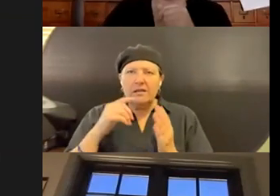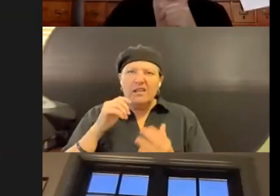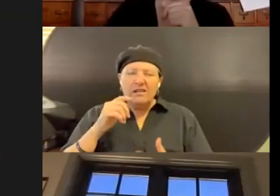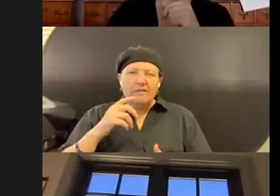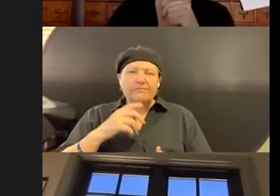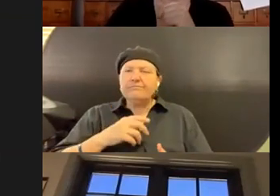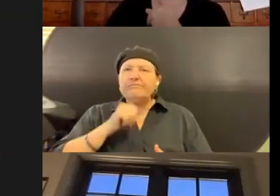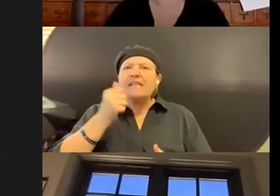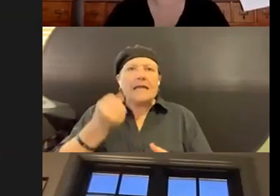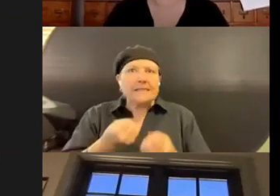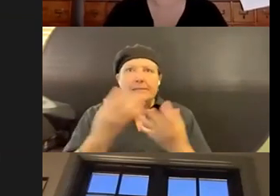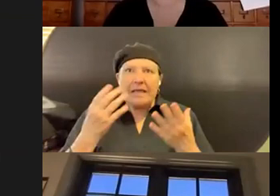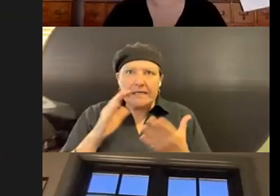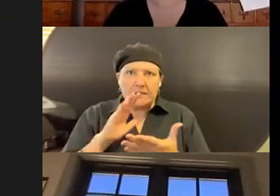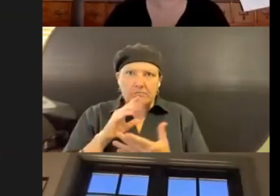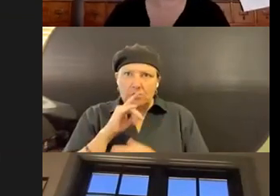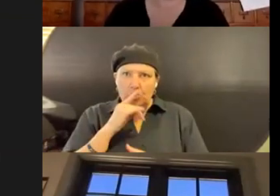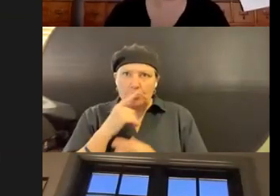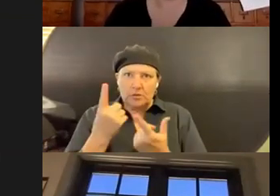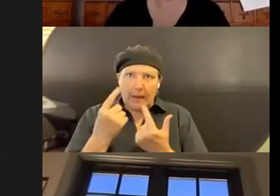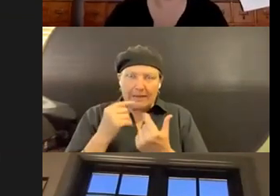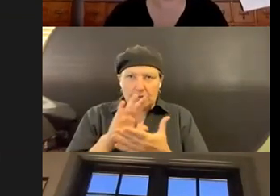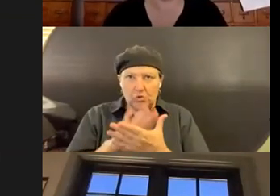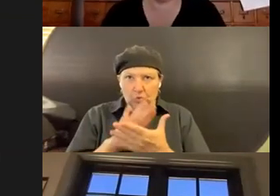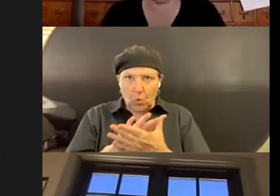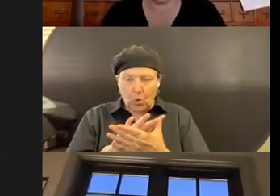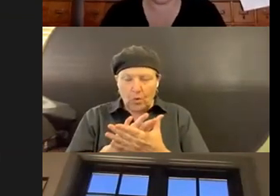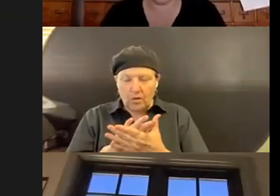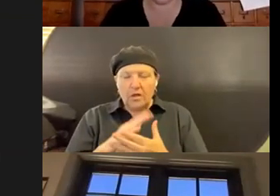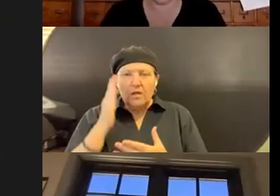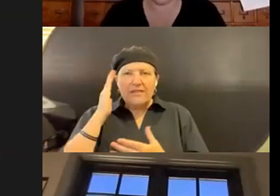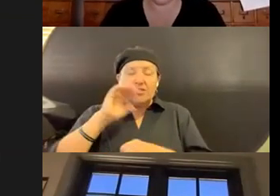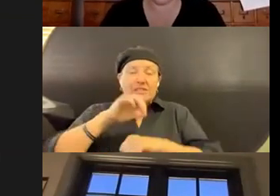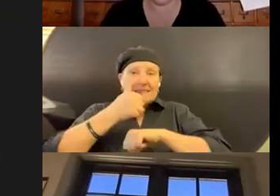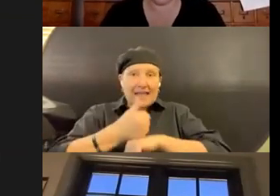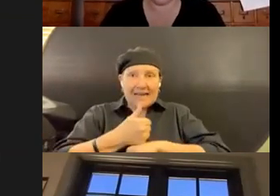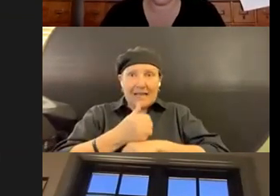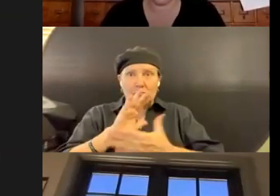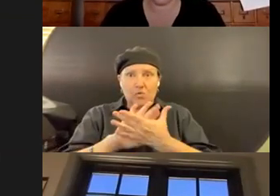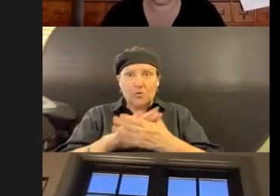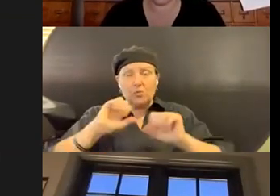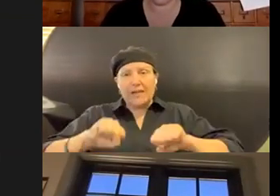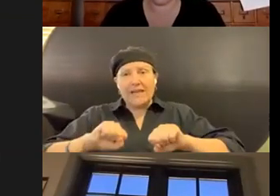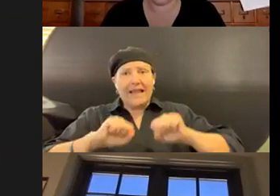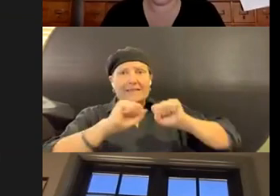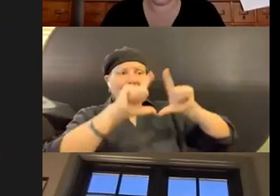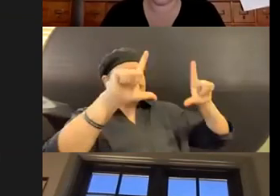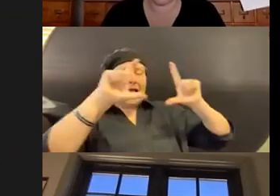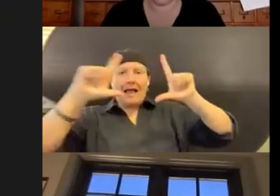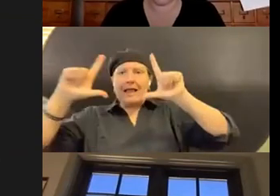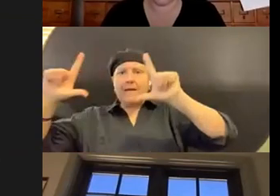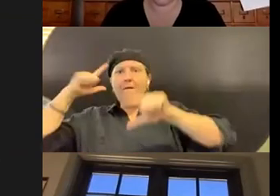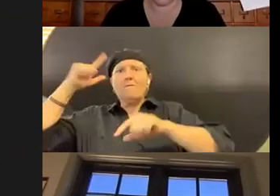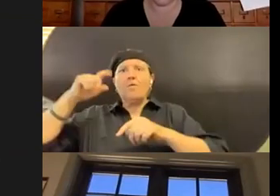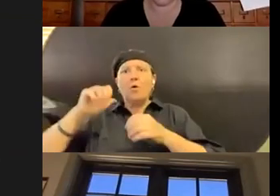from there, they're setting the schools up so that we can start putting signs for maintaining social